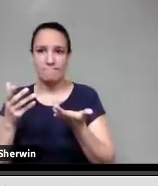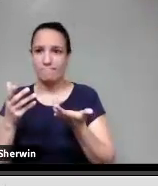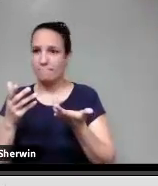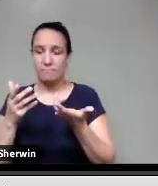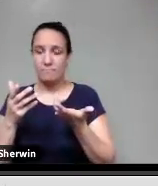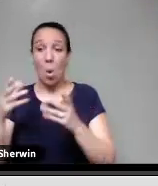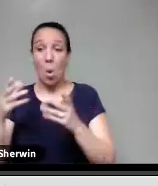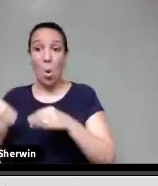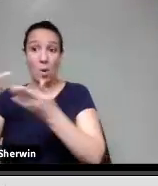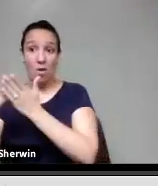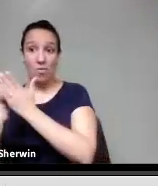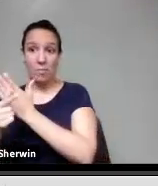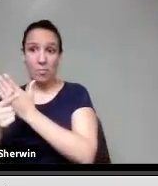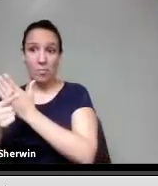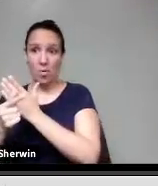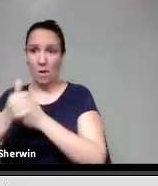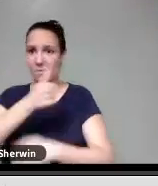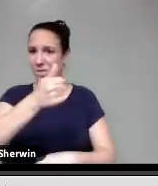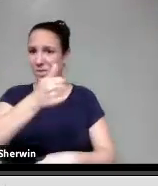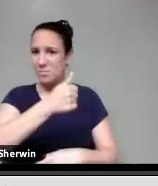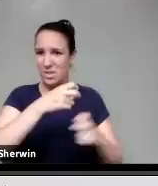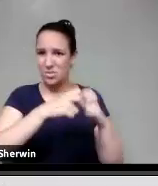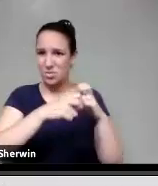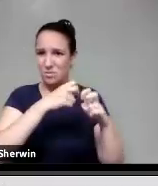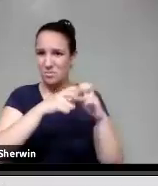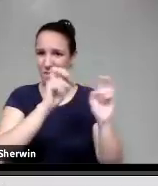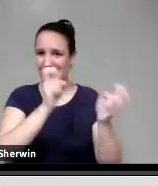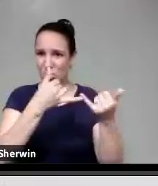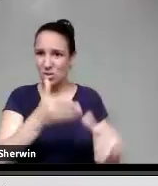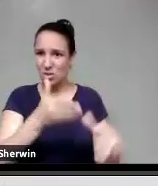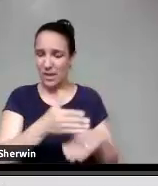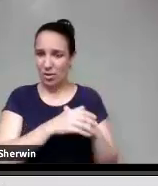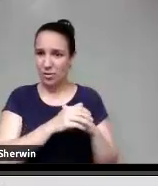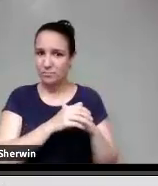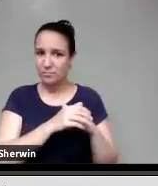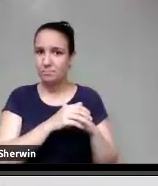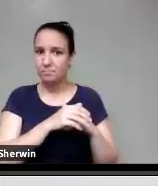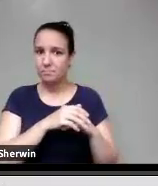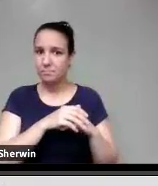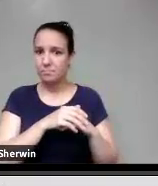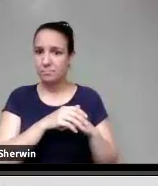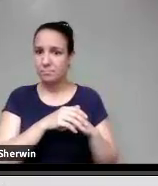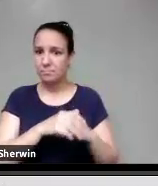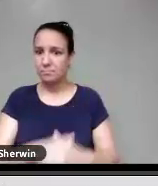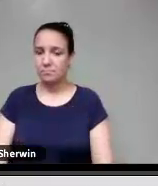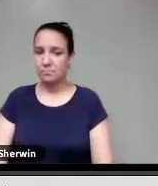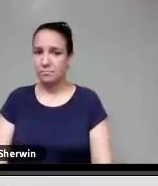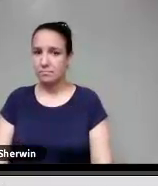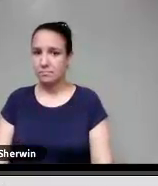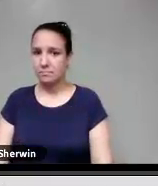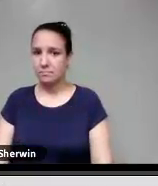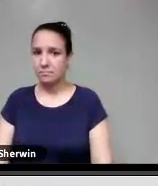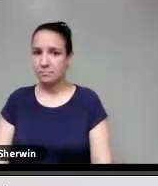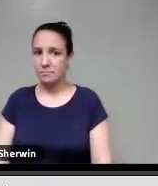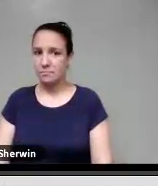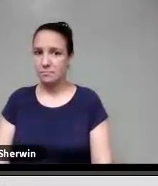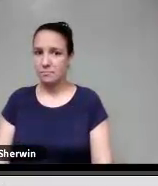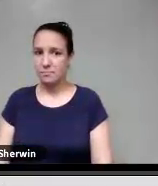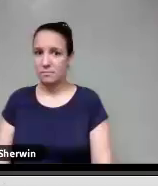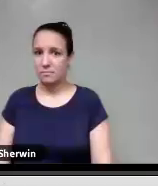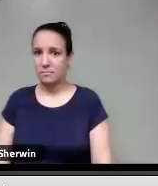the transportation issue will go away for them. So if that's already an obstacle or barrier, know that in advance. So when they say, well, I don't have any way to get to the